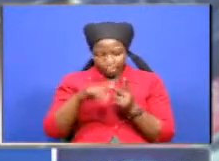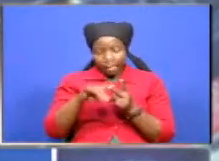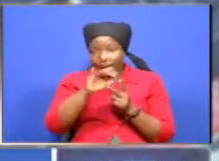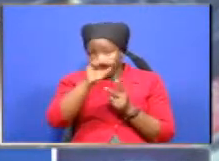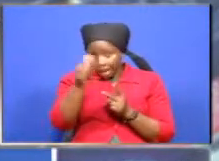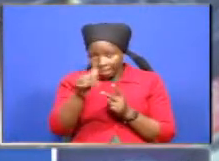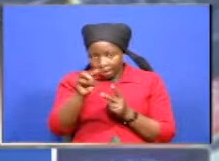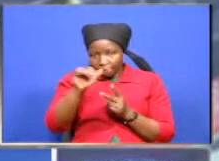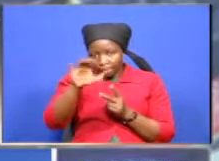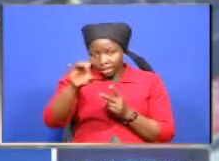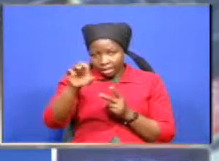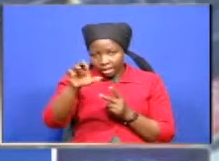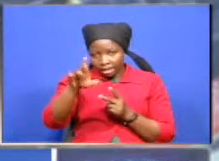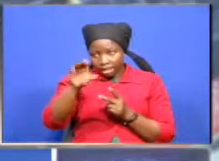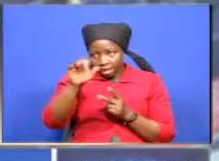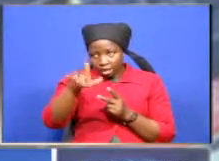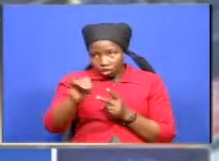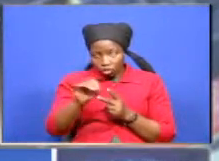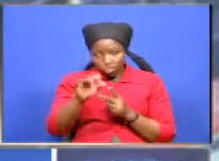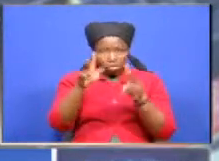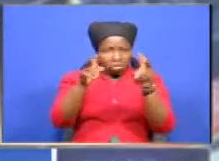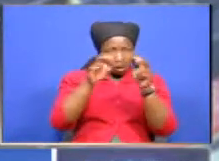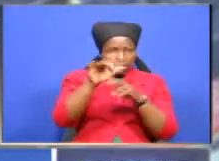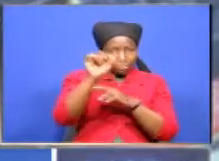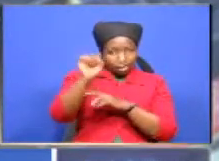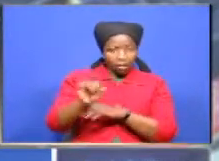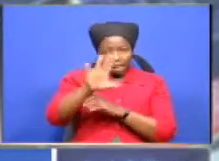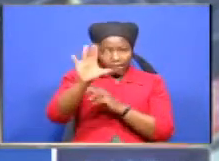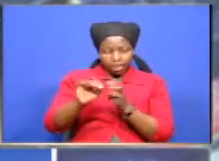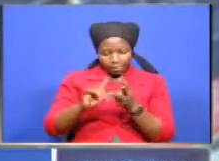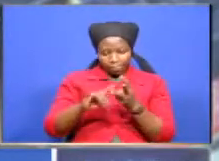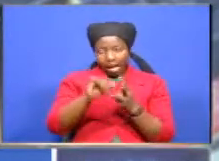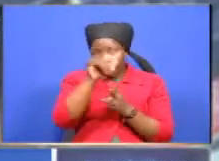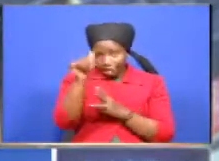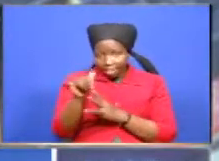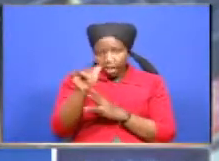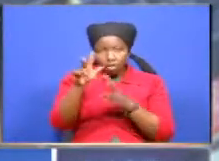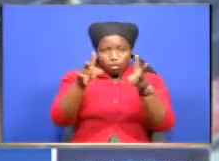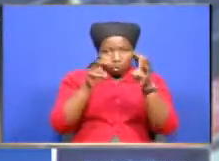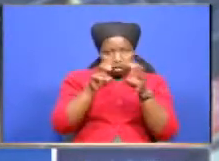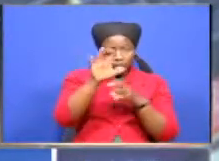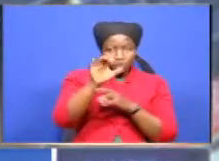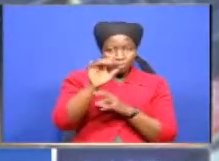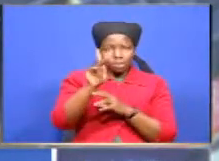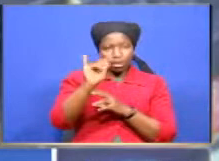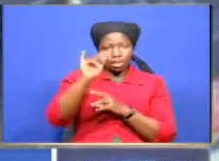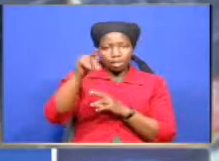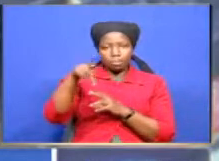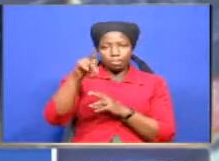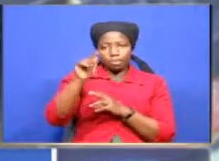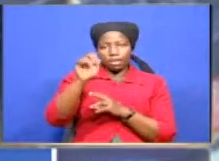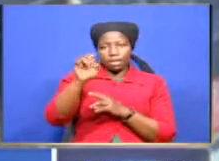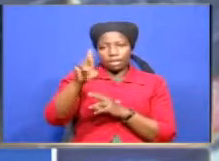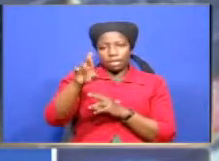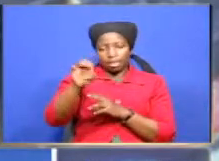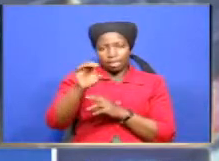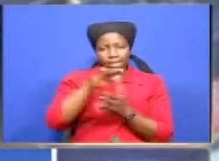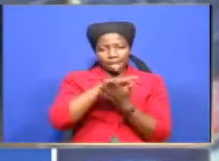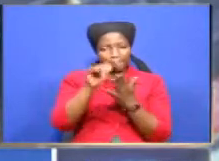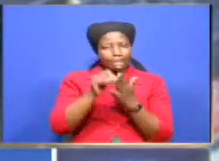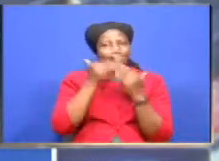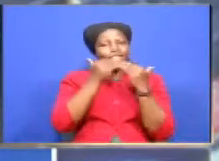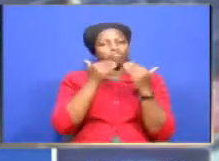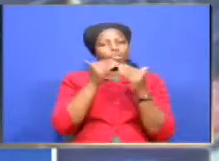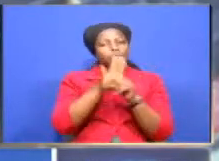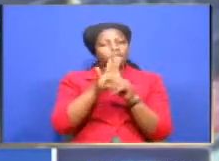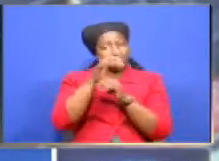from South Africa. Kip Korir Boas, watching from Kip Tere Center. Thank you so much for creating time for us. Now, let